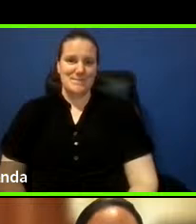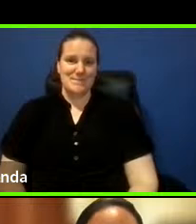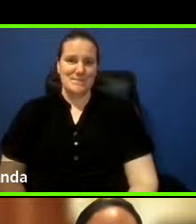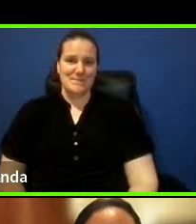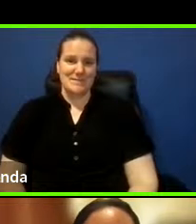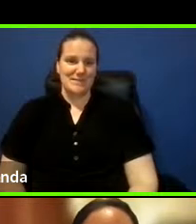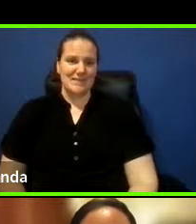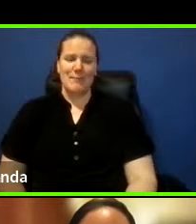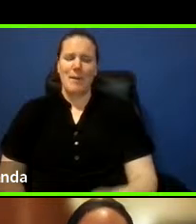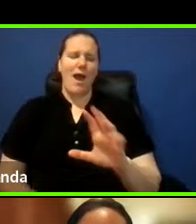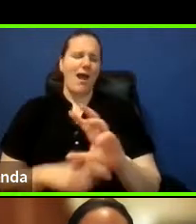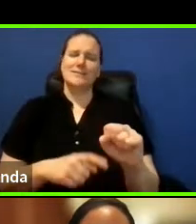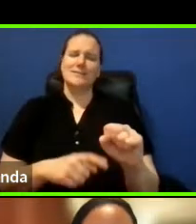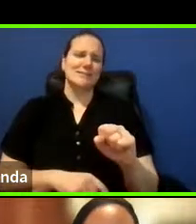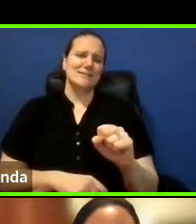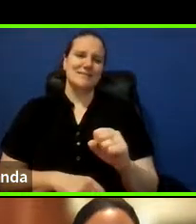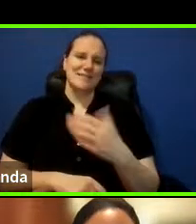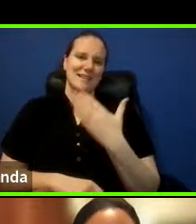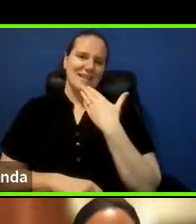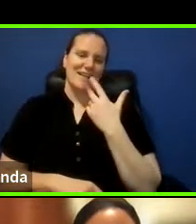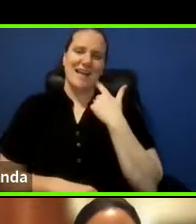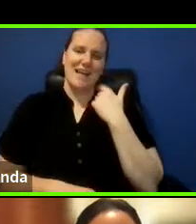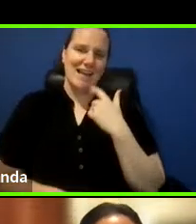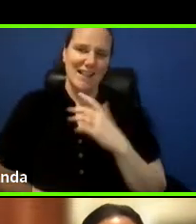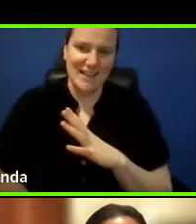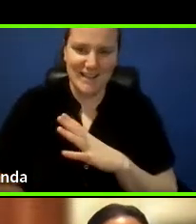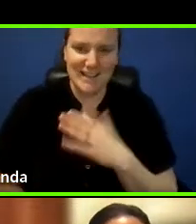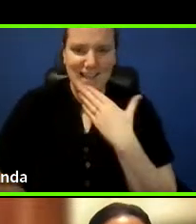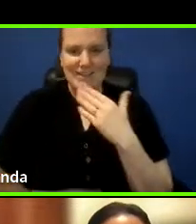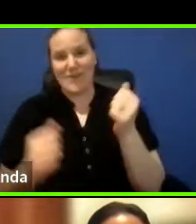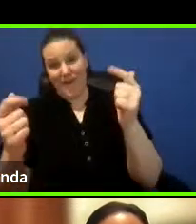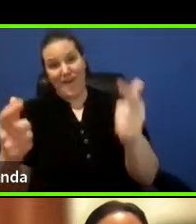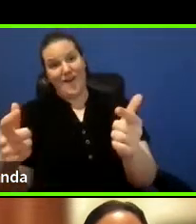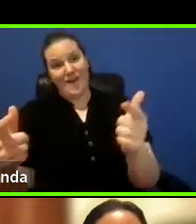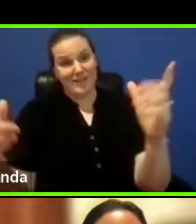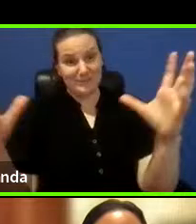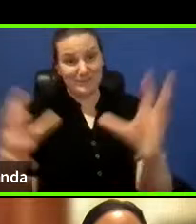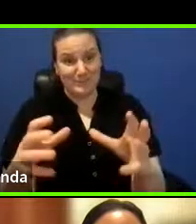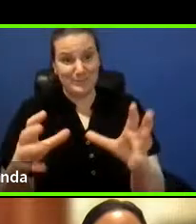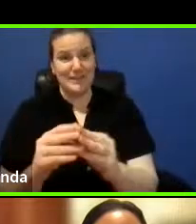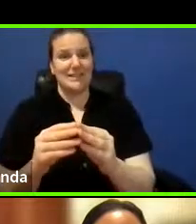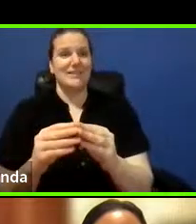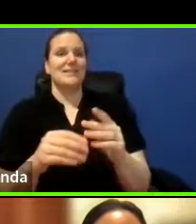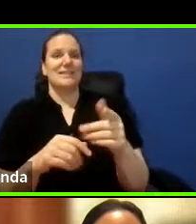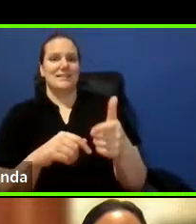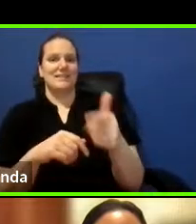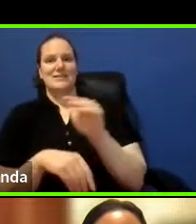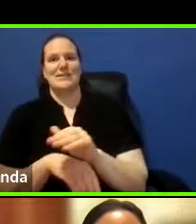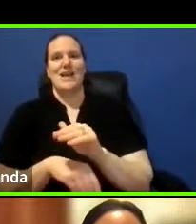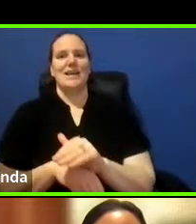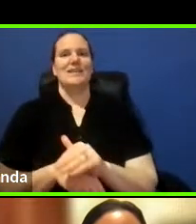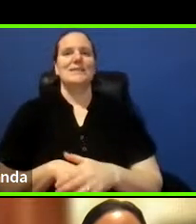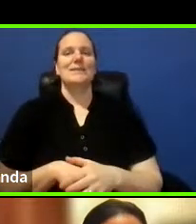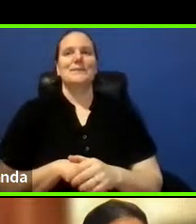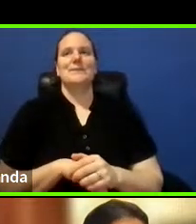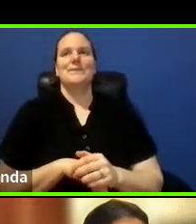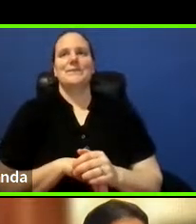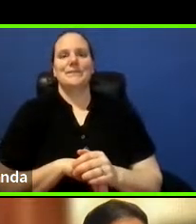But still awesome. Thank you. Just like to thank you all for being here this evening,